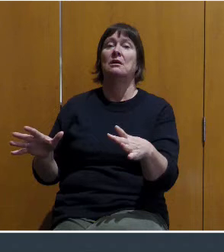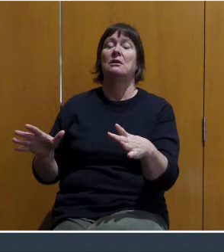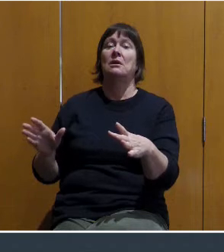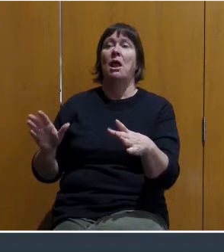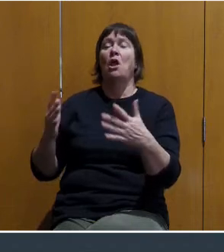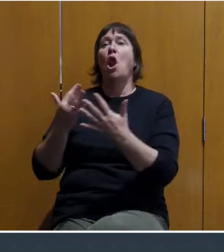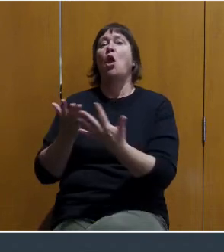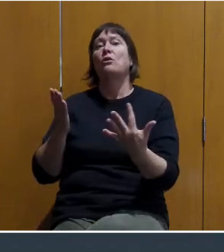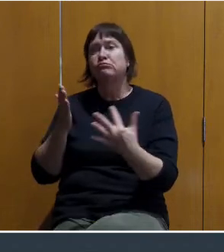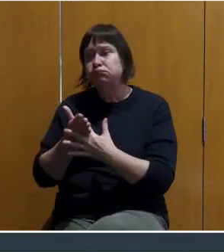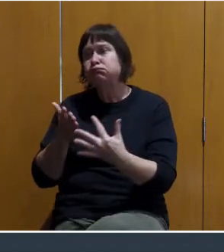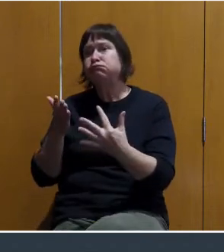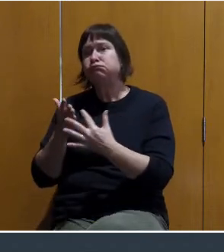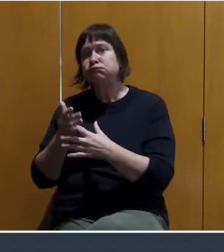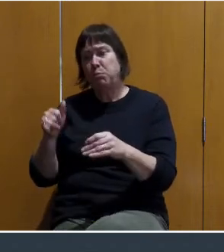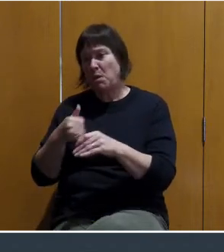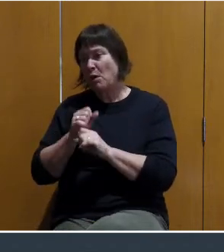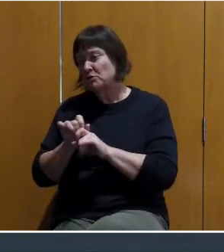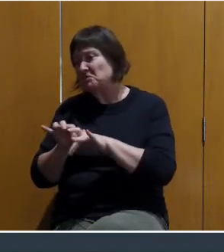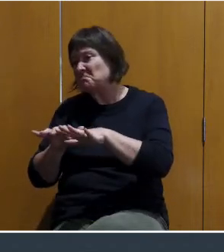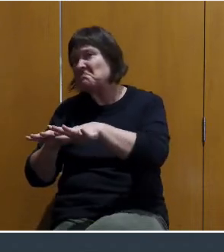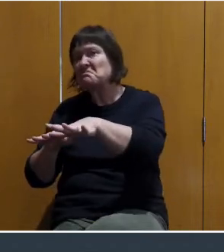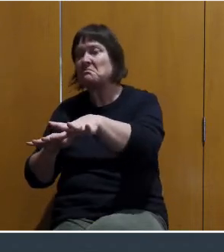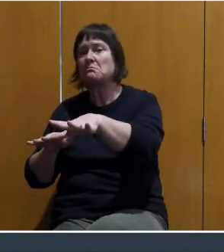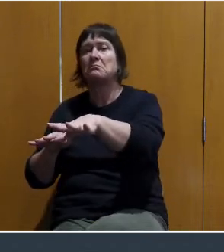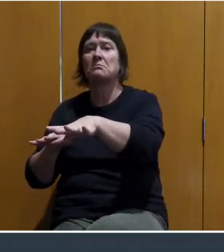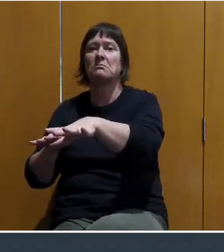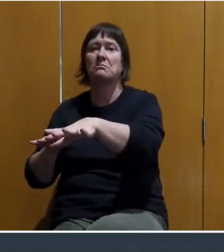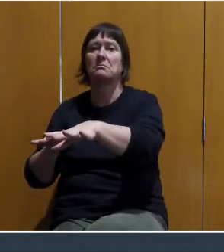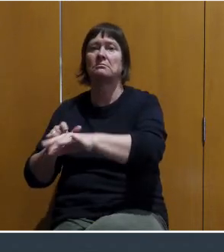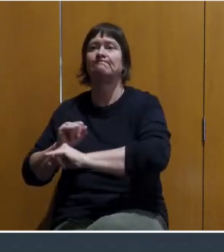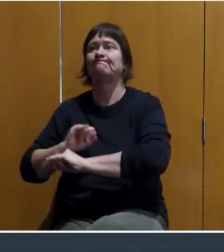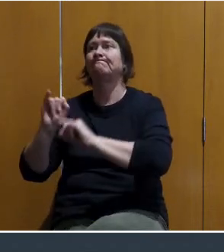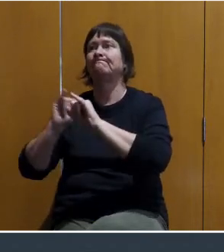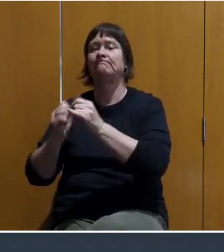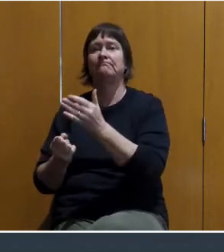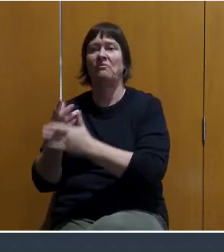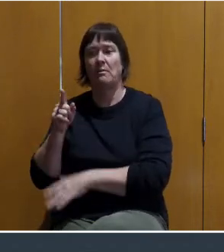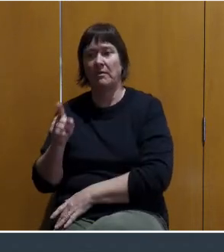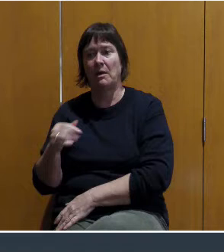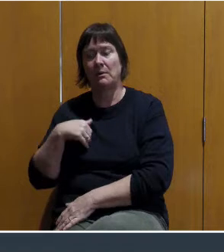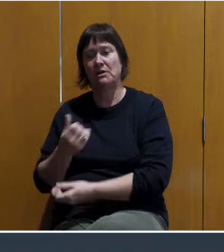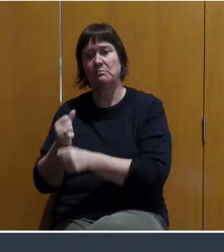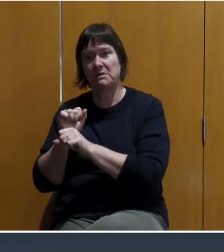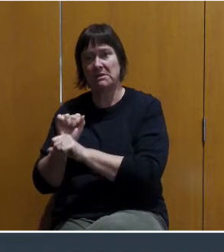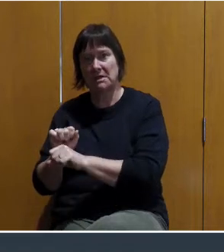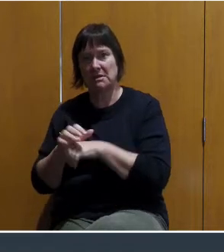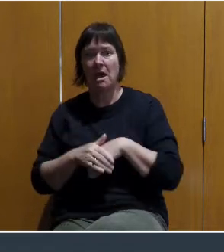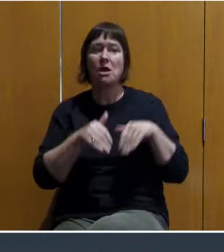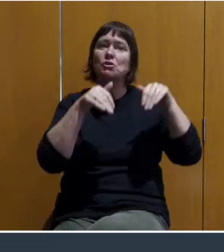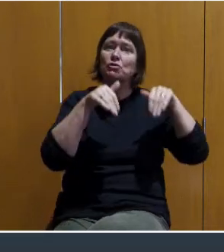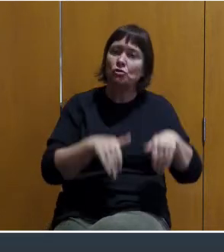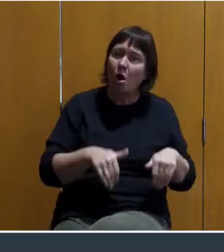intrusion, pollution, and undesirable development. This is the dog